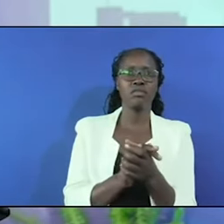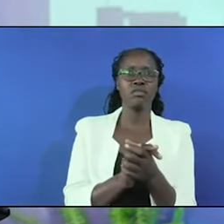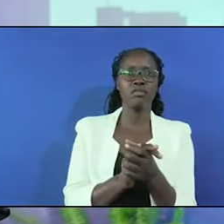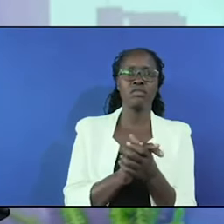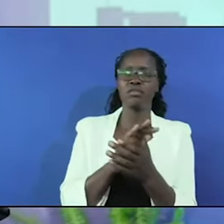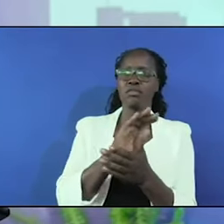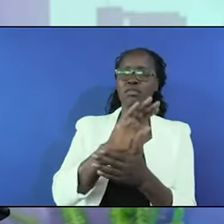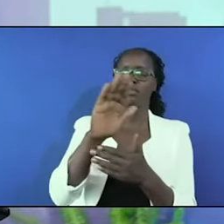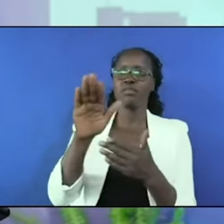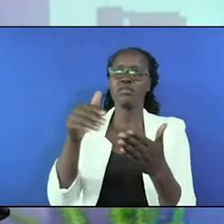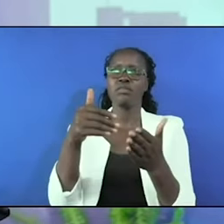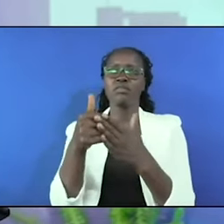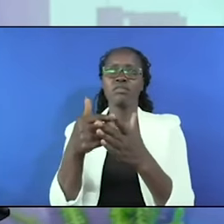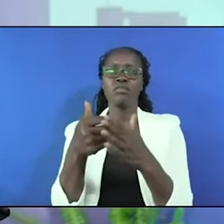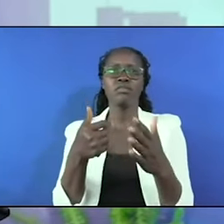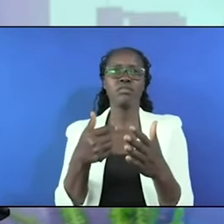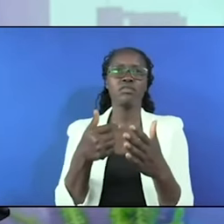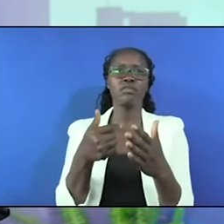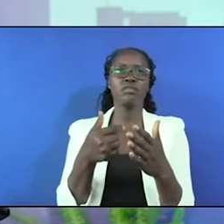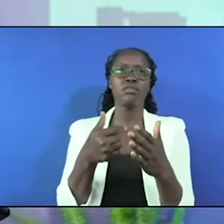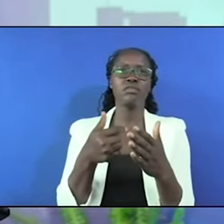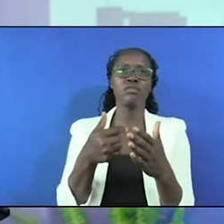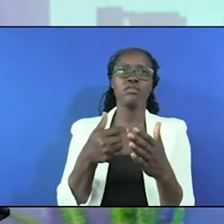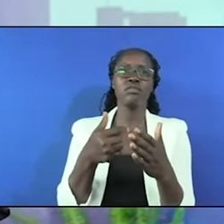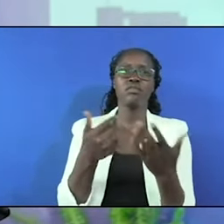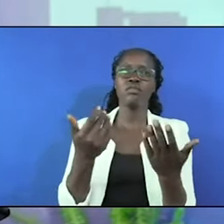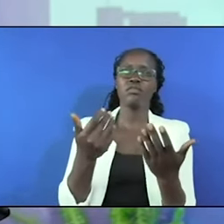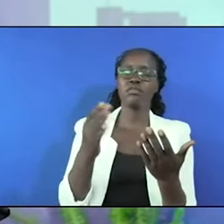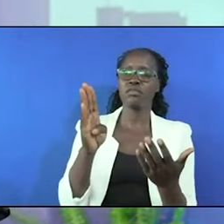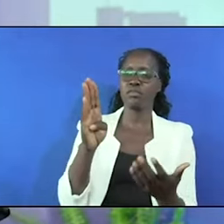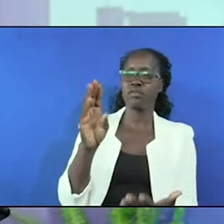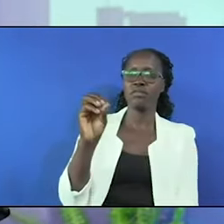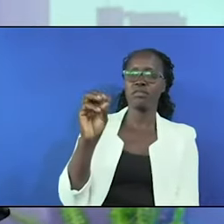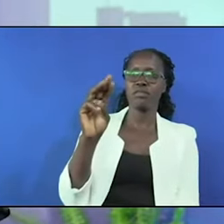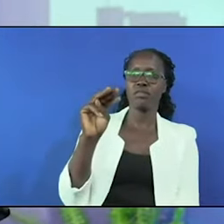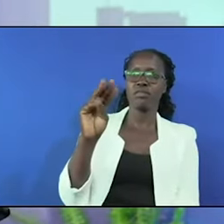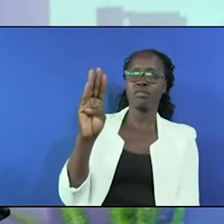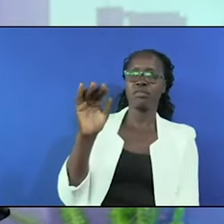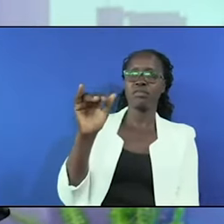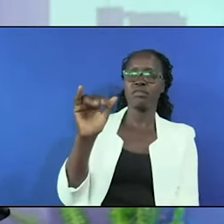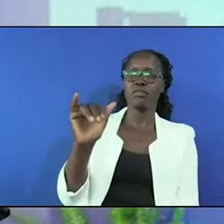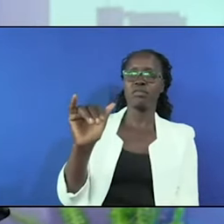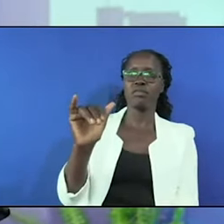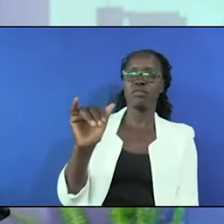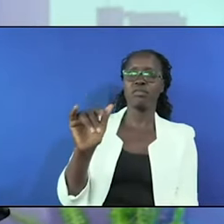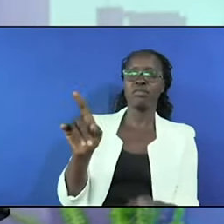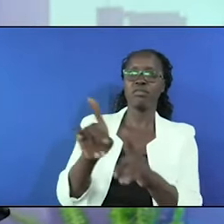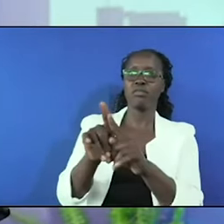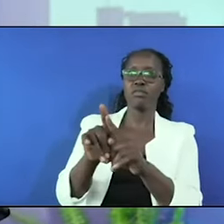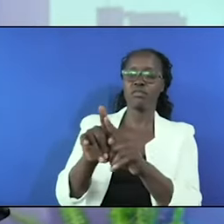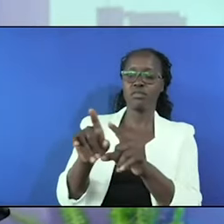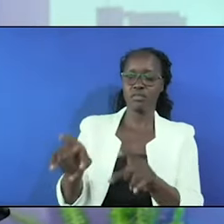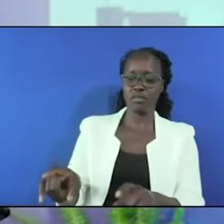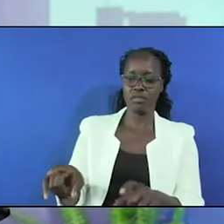I arrived from Bombay like cargo without value.